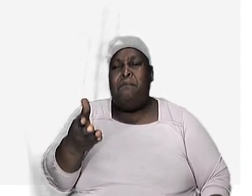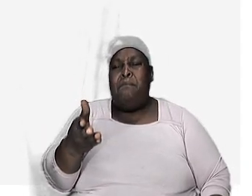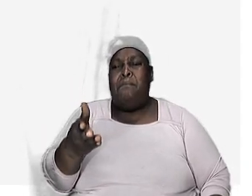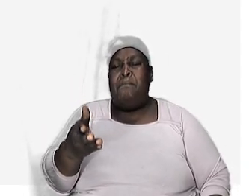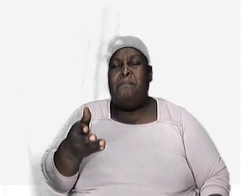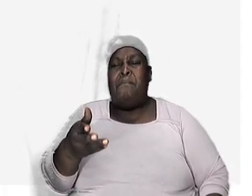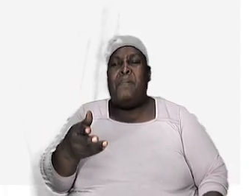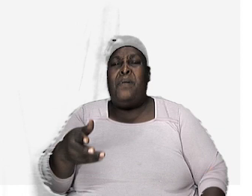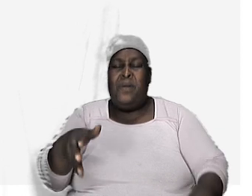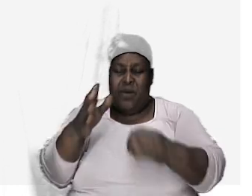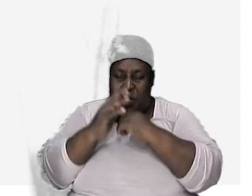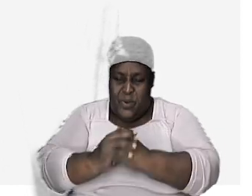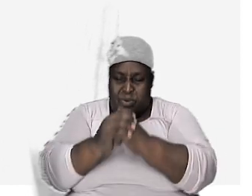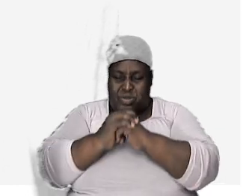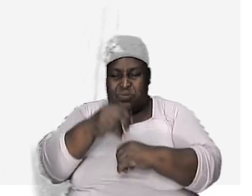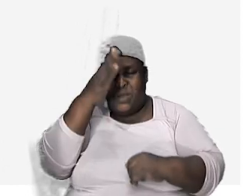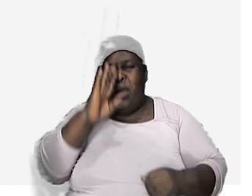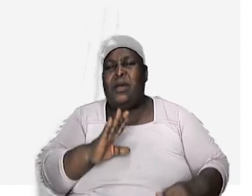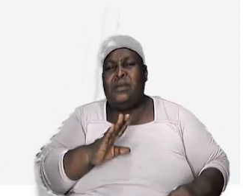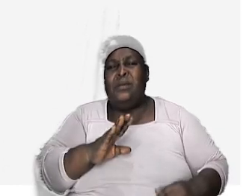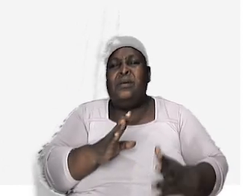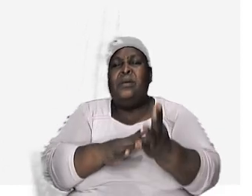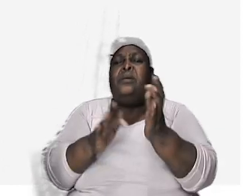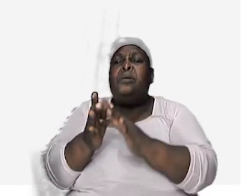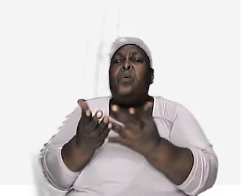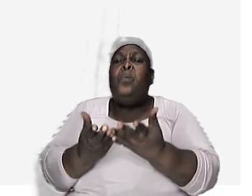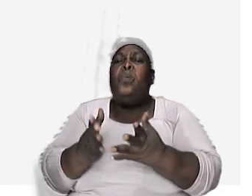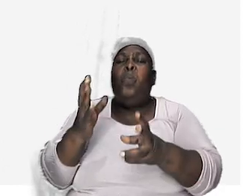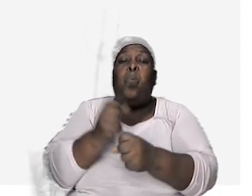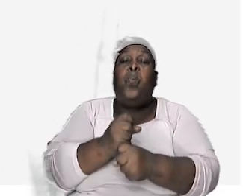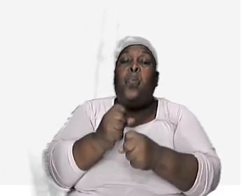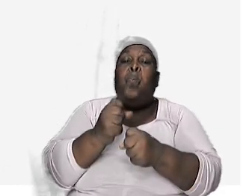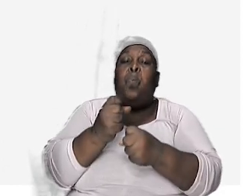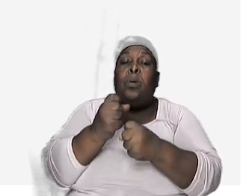They wanted them to stop worship God. So the Bible said, they said, hold your peace.